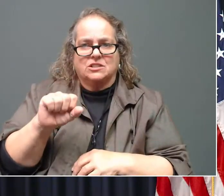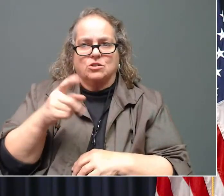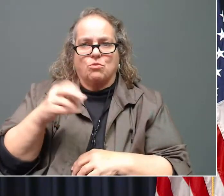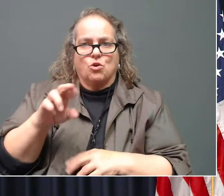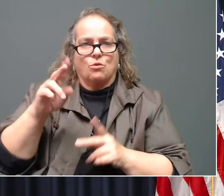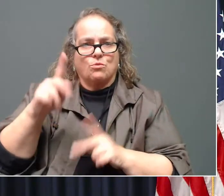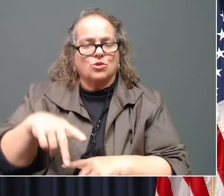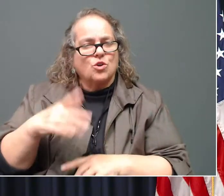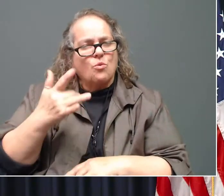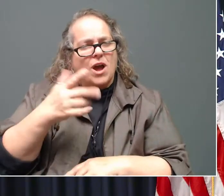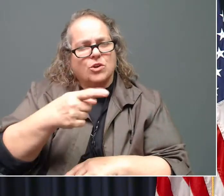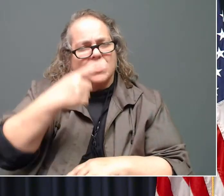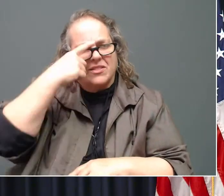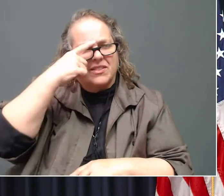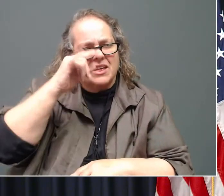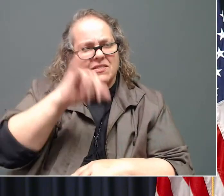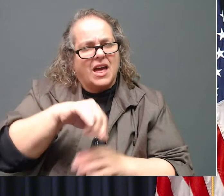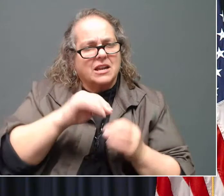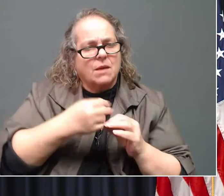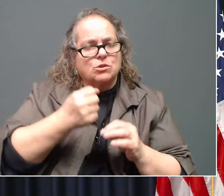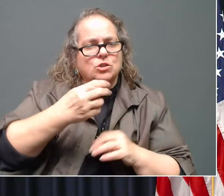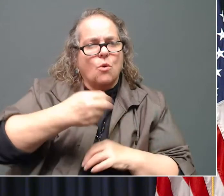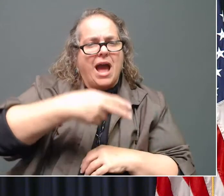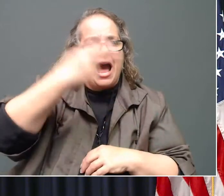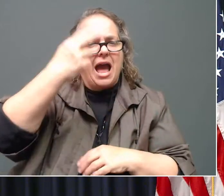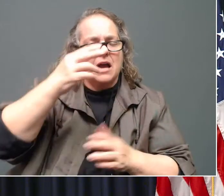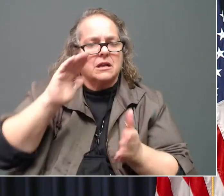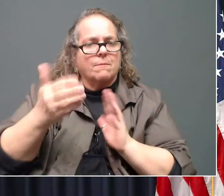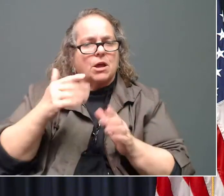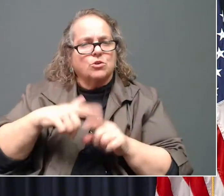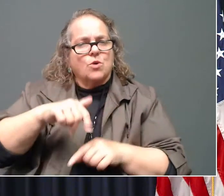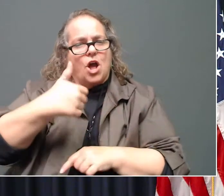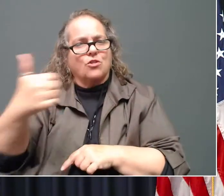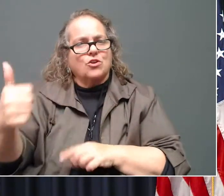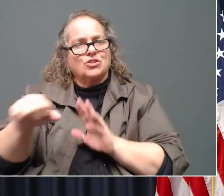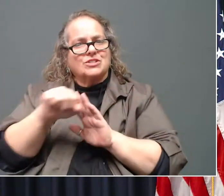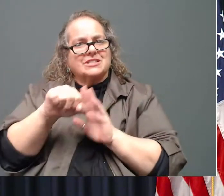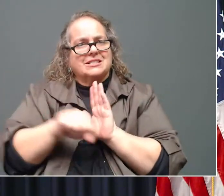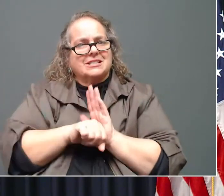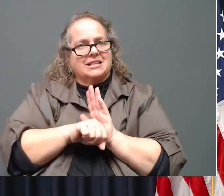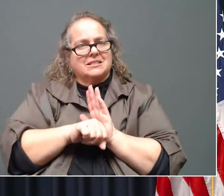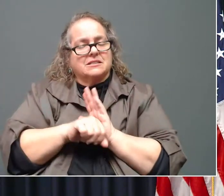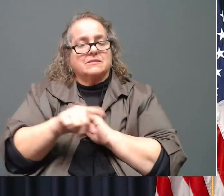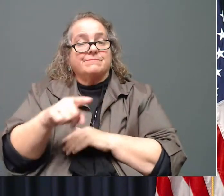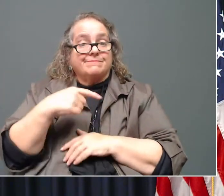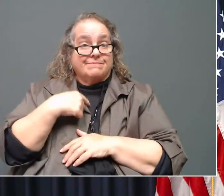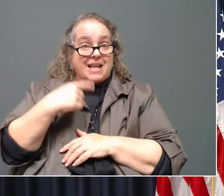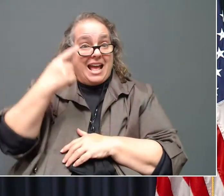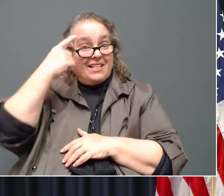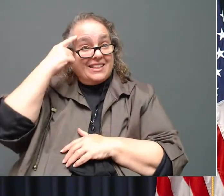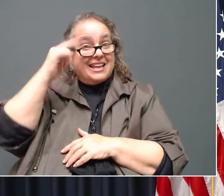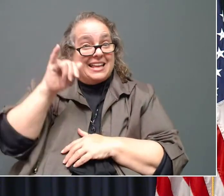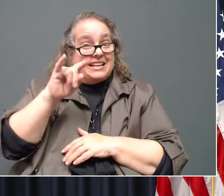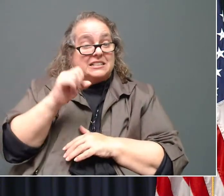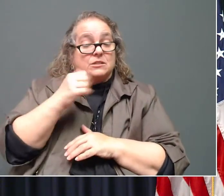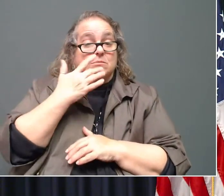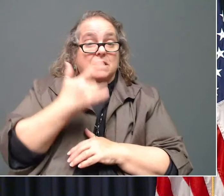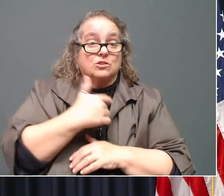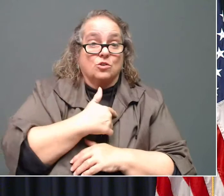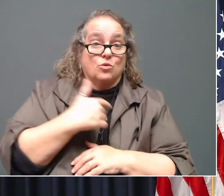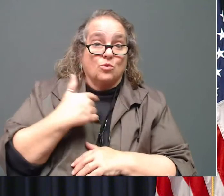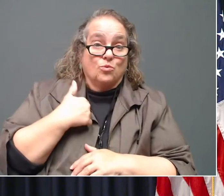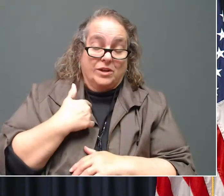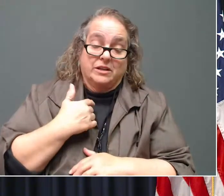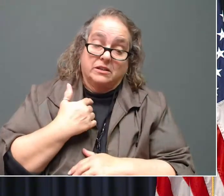high compared to other states? I think it's because we significantly increased